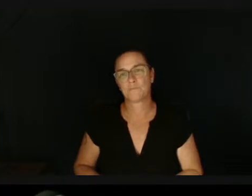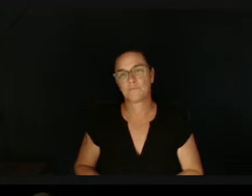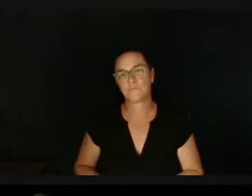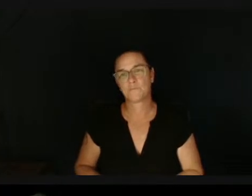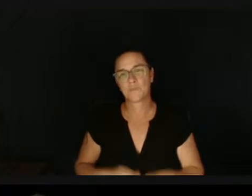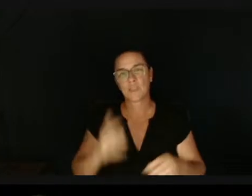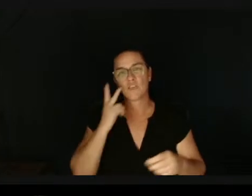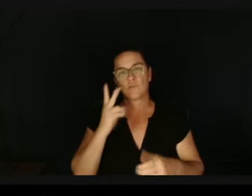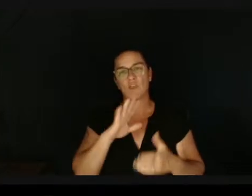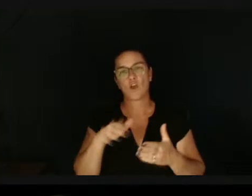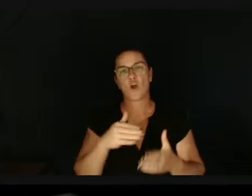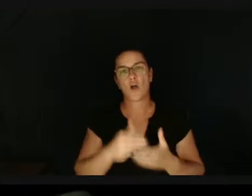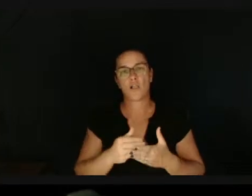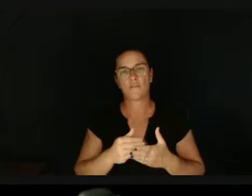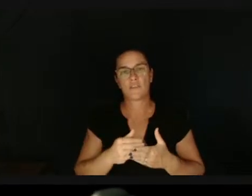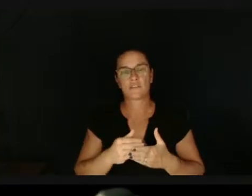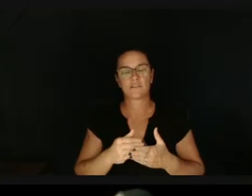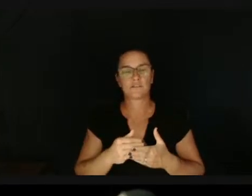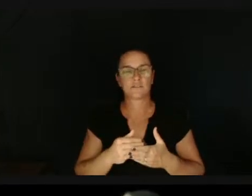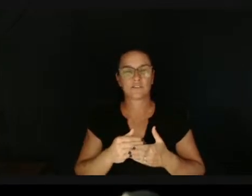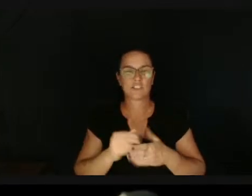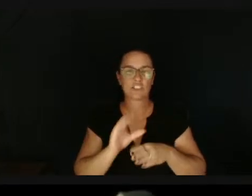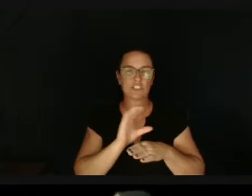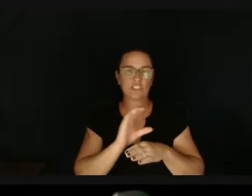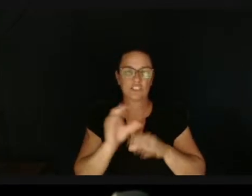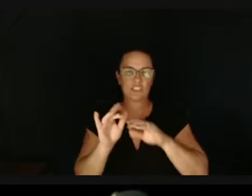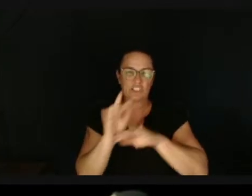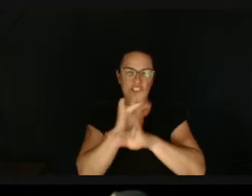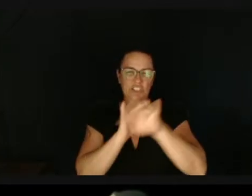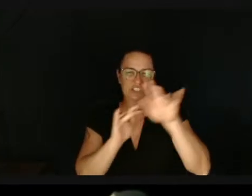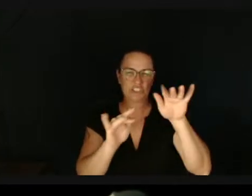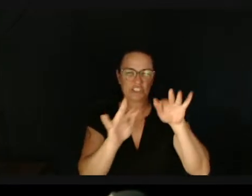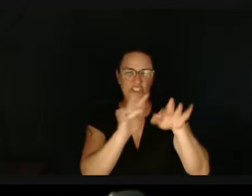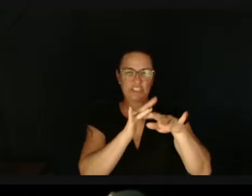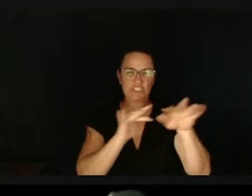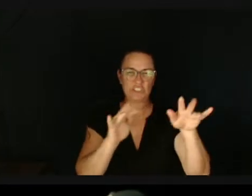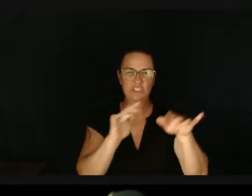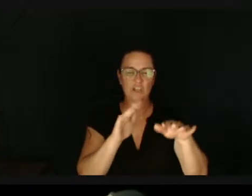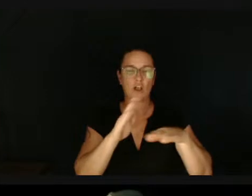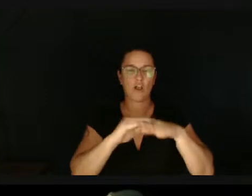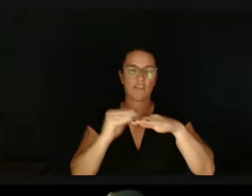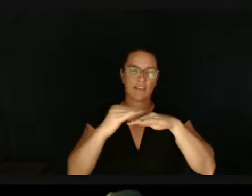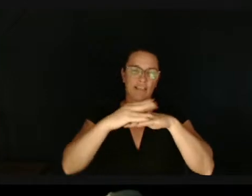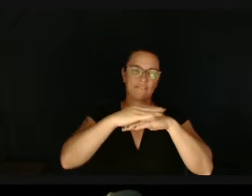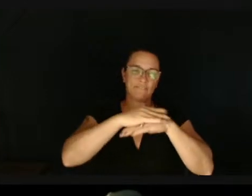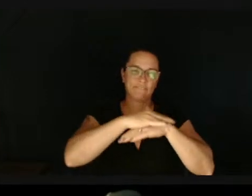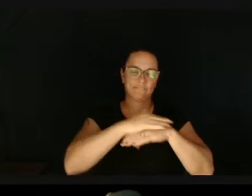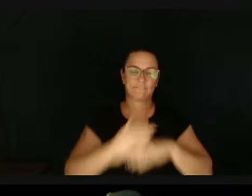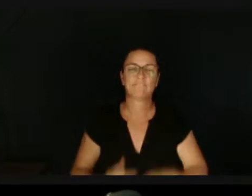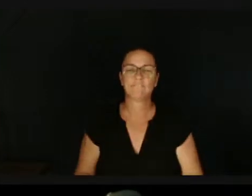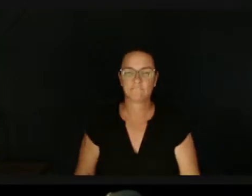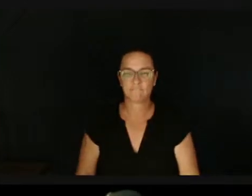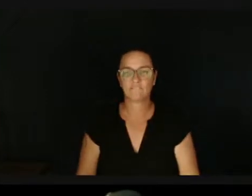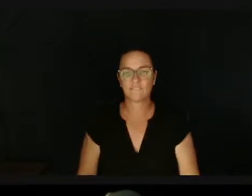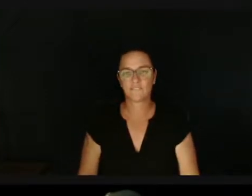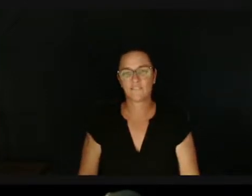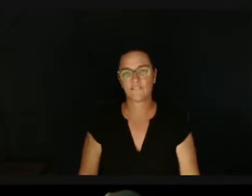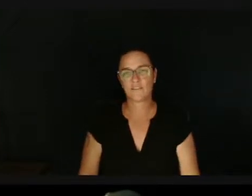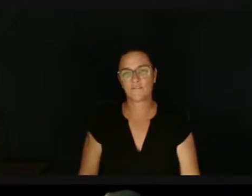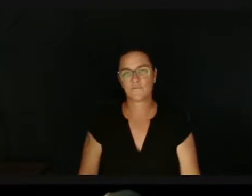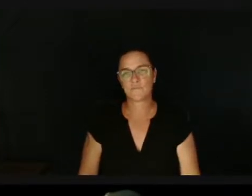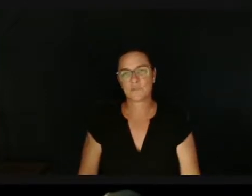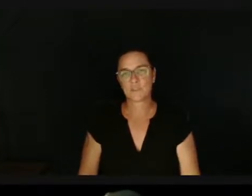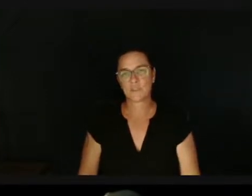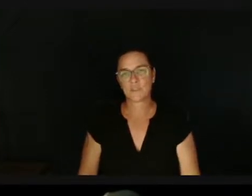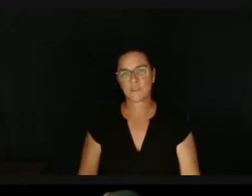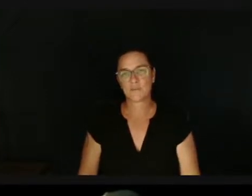all this really heavy stuff right up against the cliff falling back down. So you can see normally it would come more this way. During this